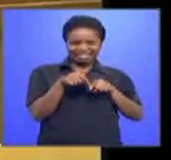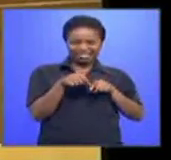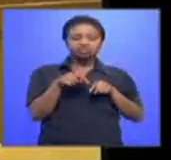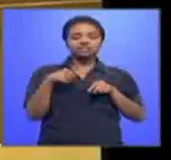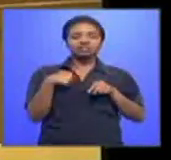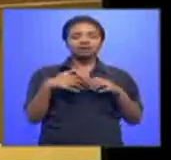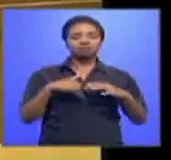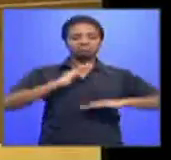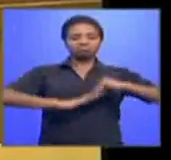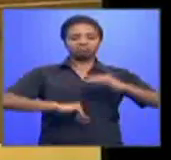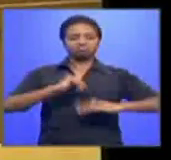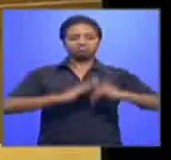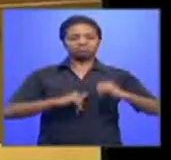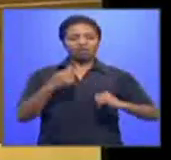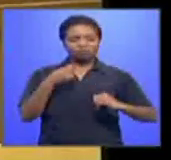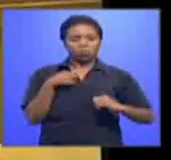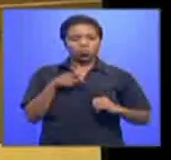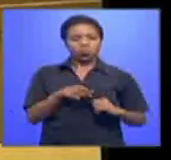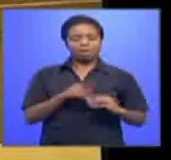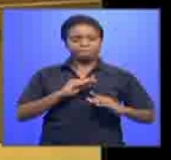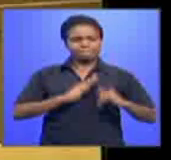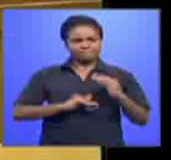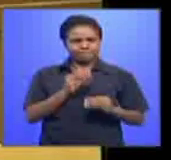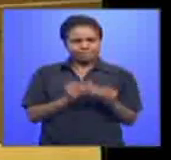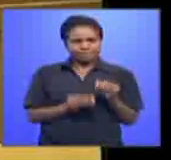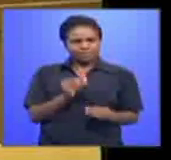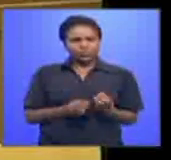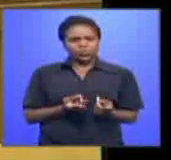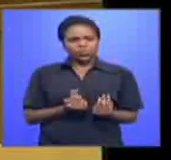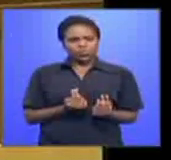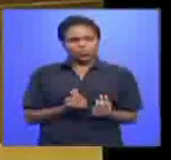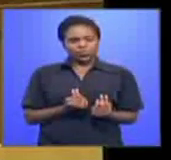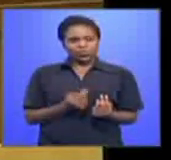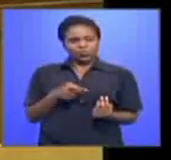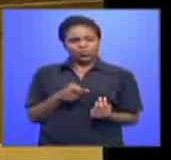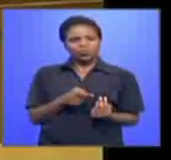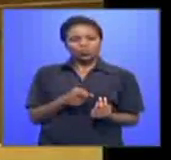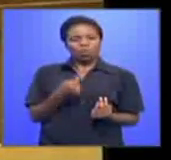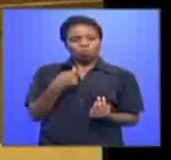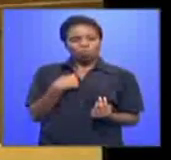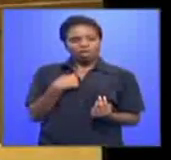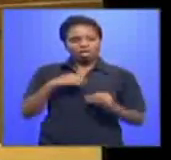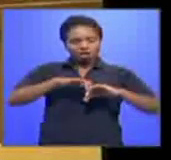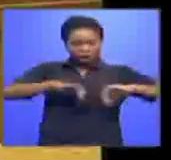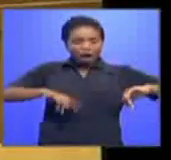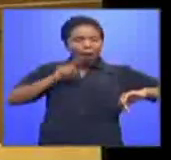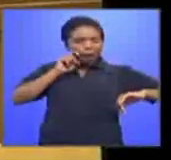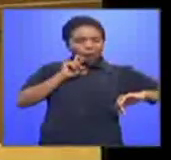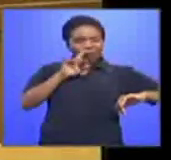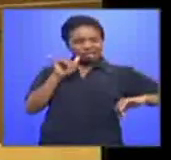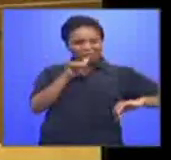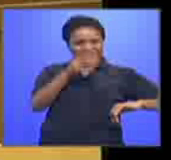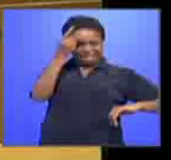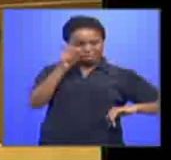been purchased for the development of a new dugout port at the old Durban